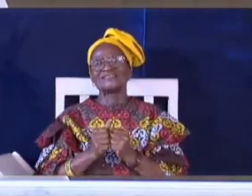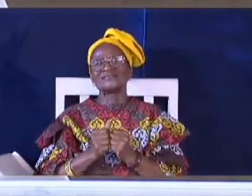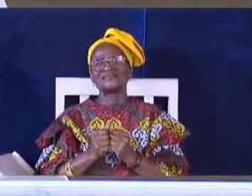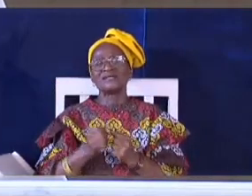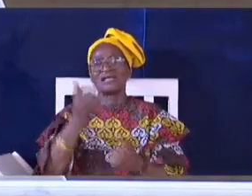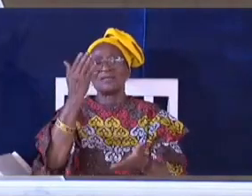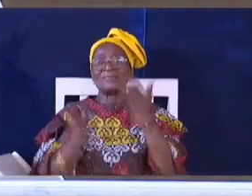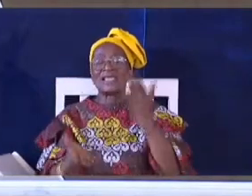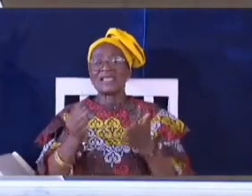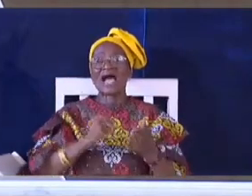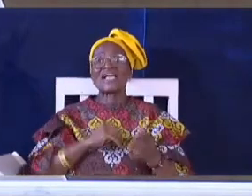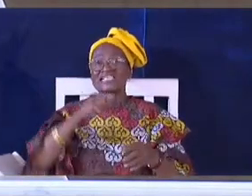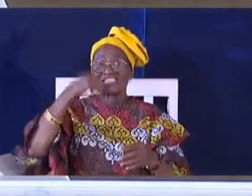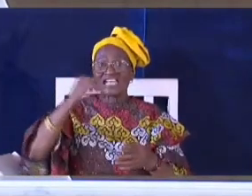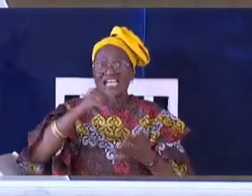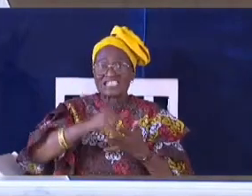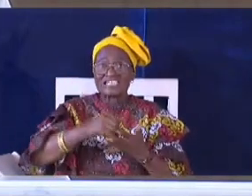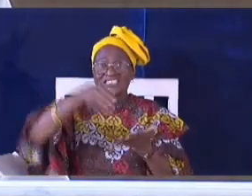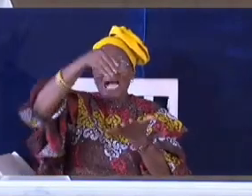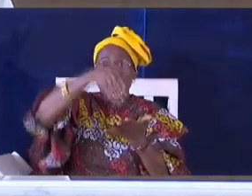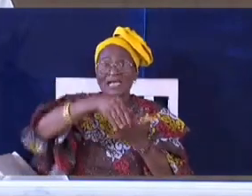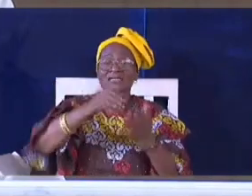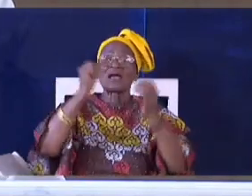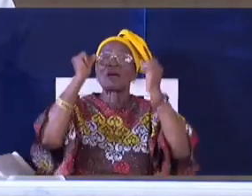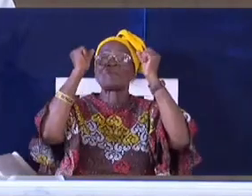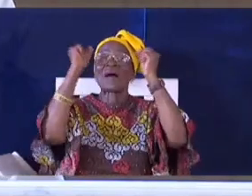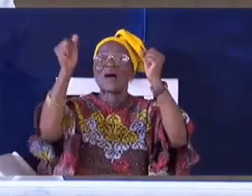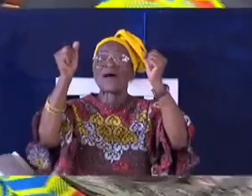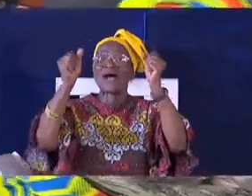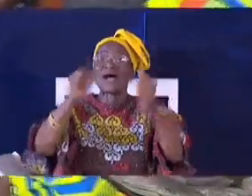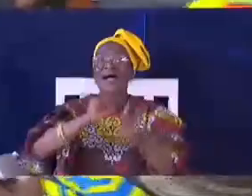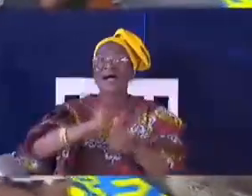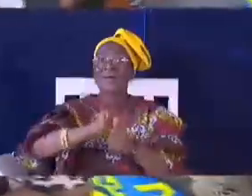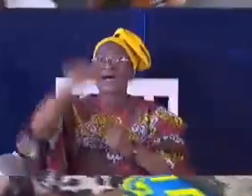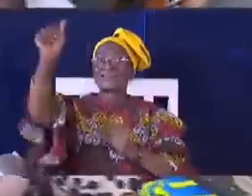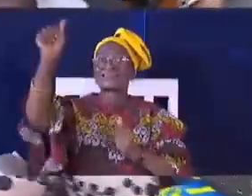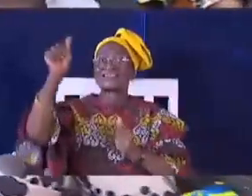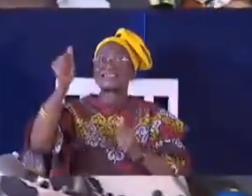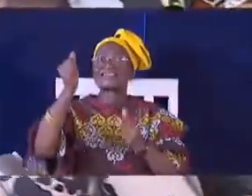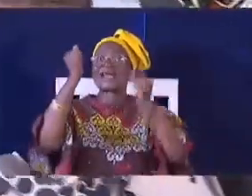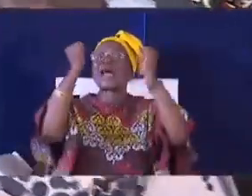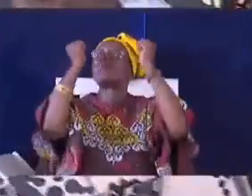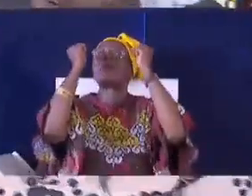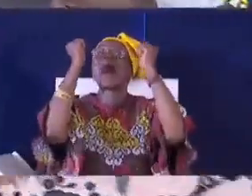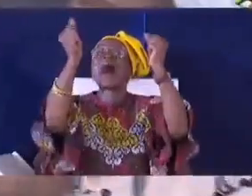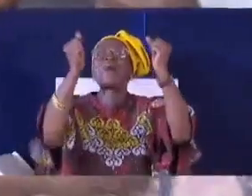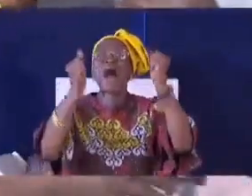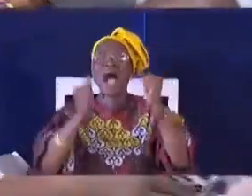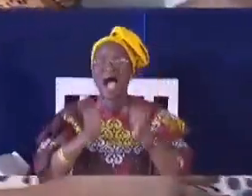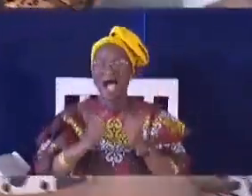May I say it again? Power passes power.